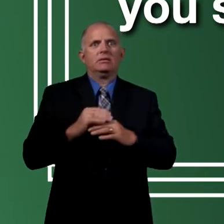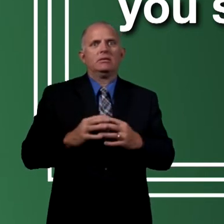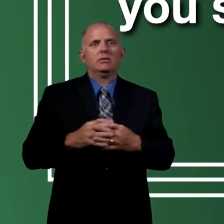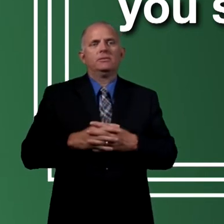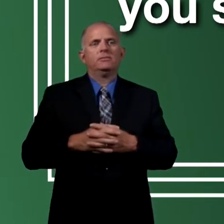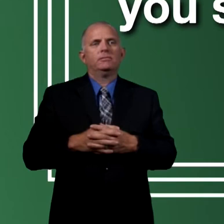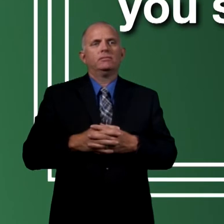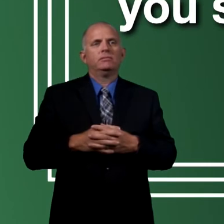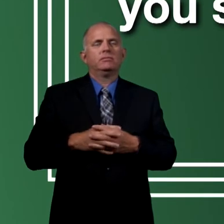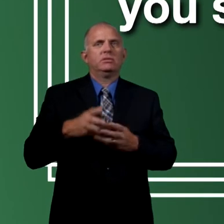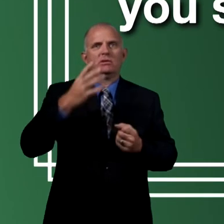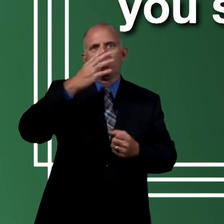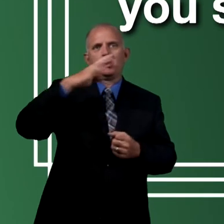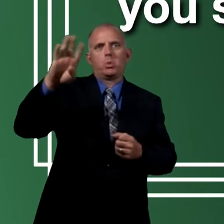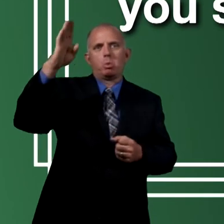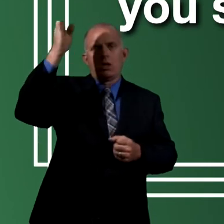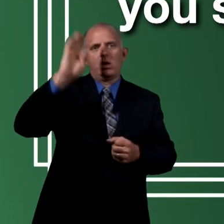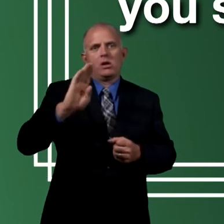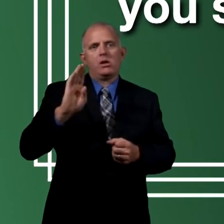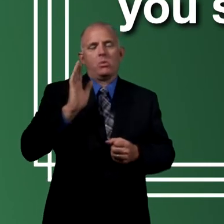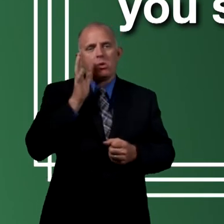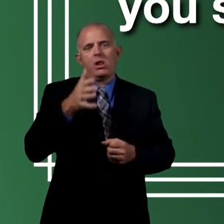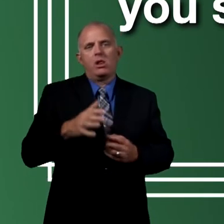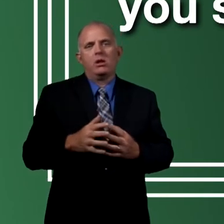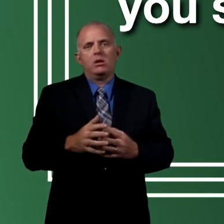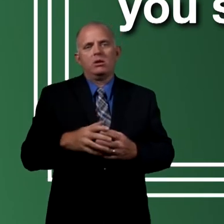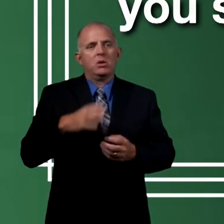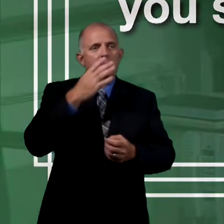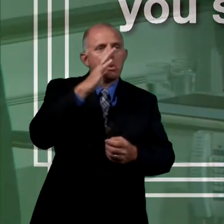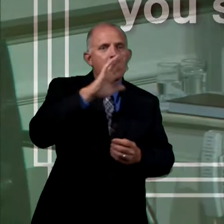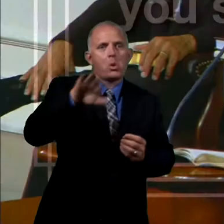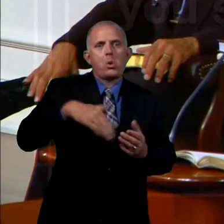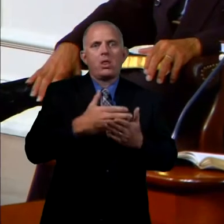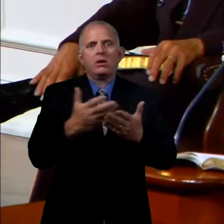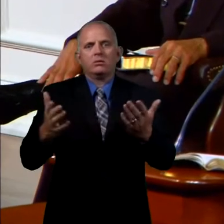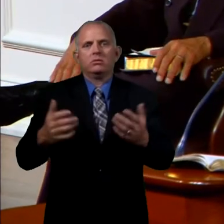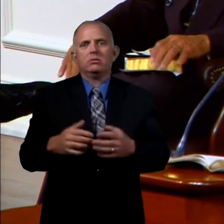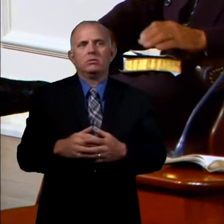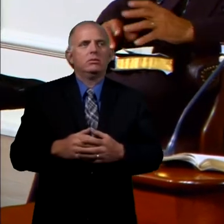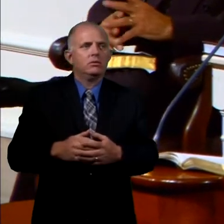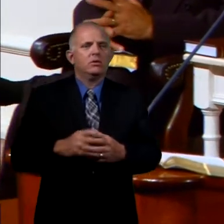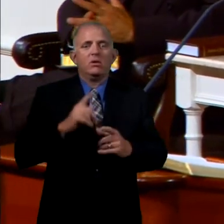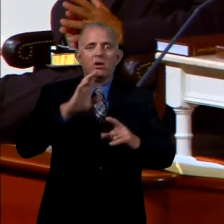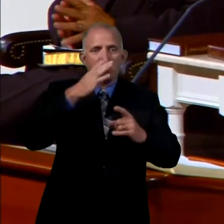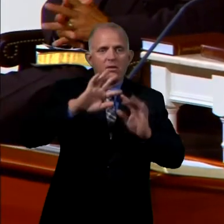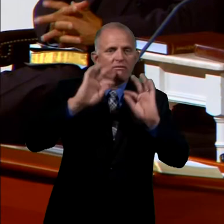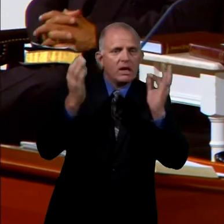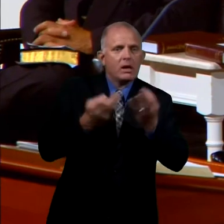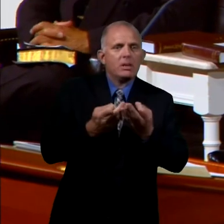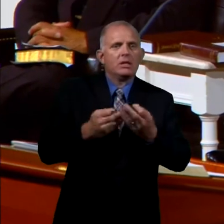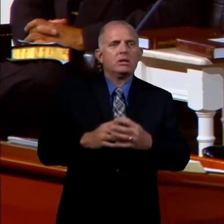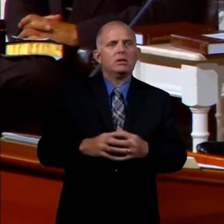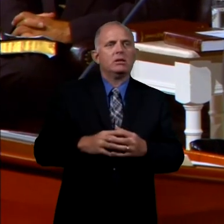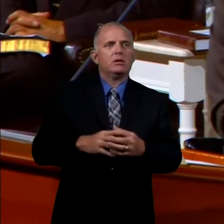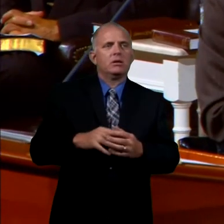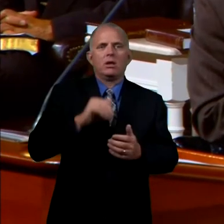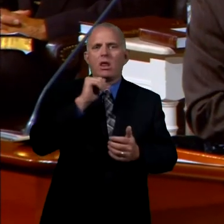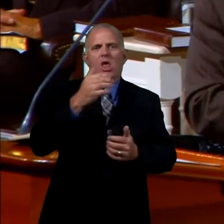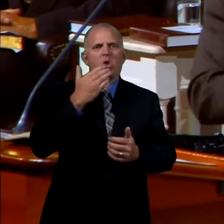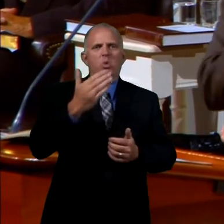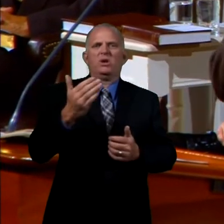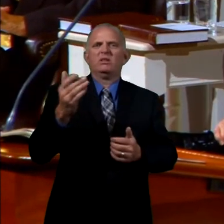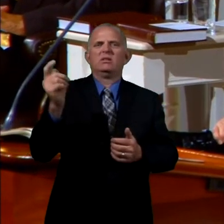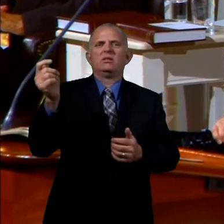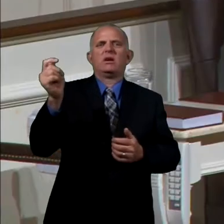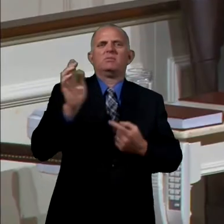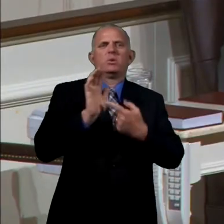you'll neglect God, you'll neglect those around you, you'll neglect your loved ones, and you will not be a light and a testimony for Christ.